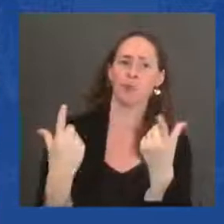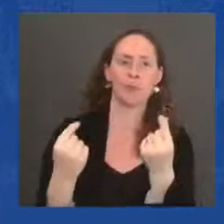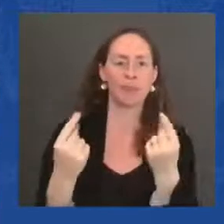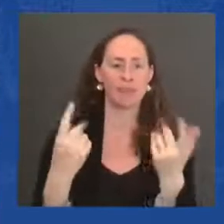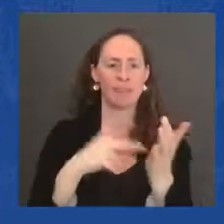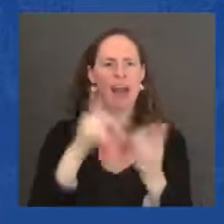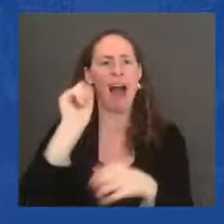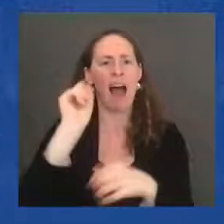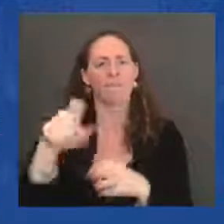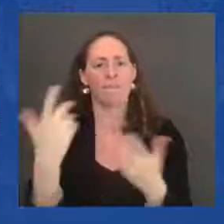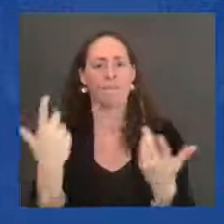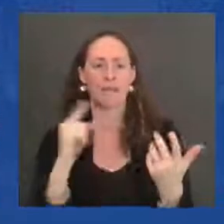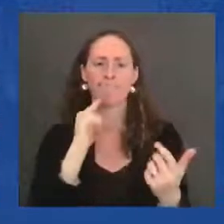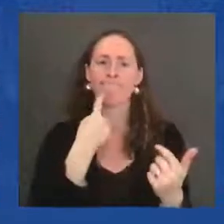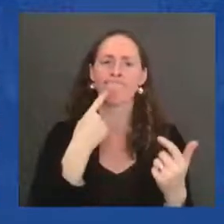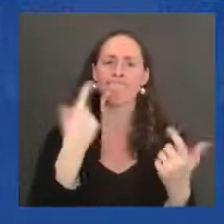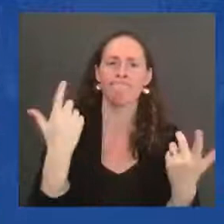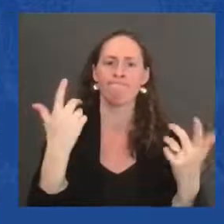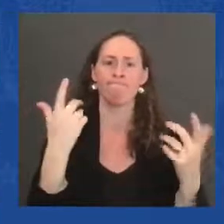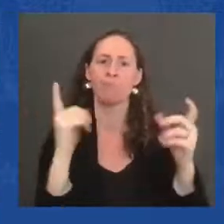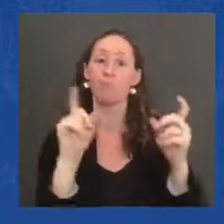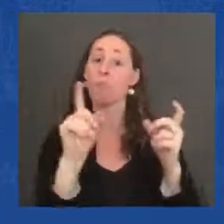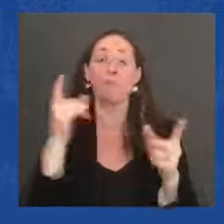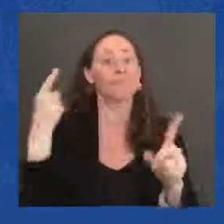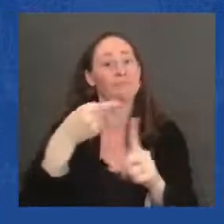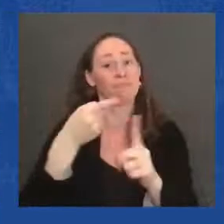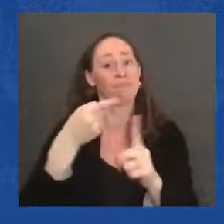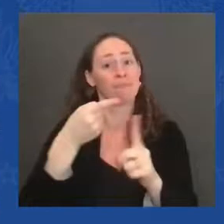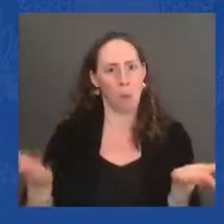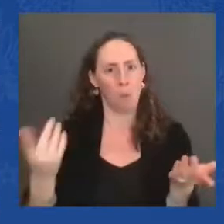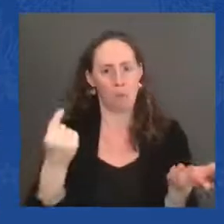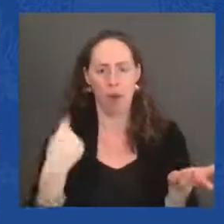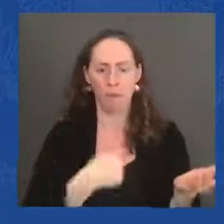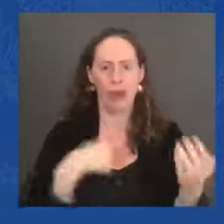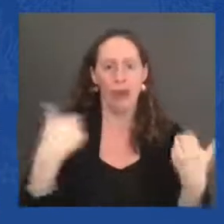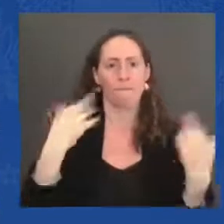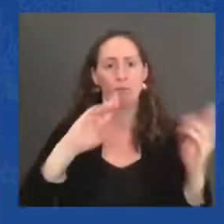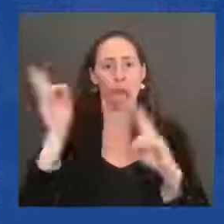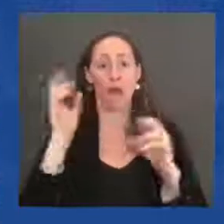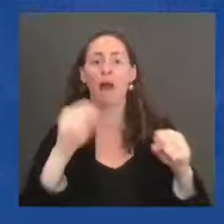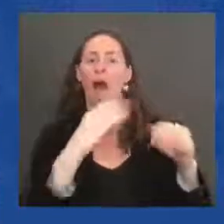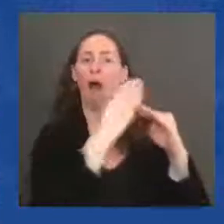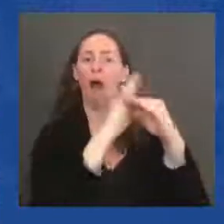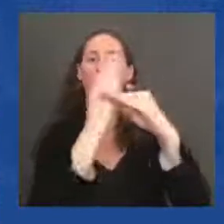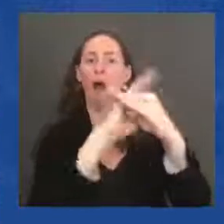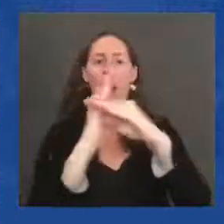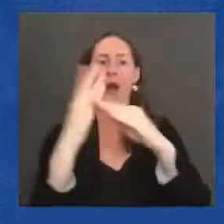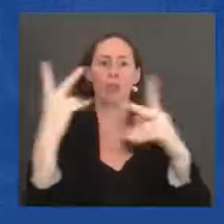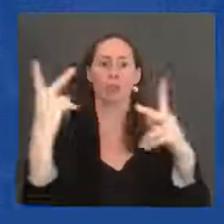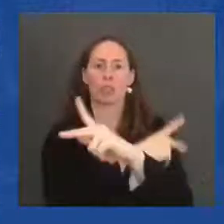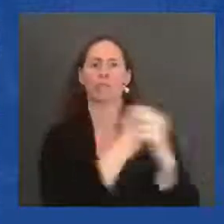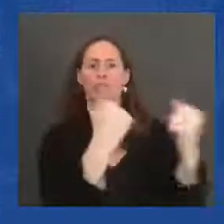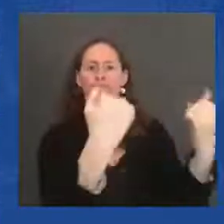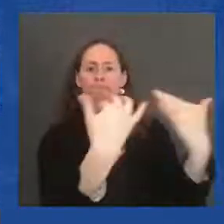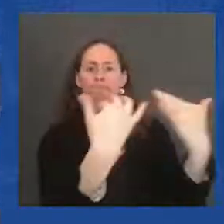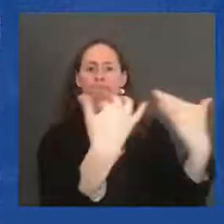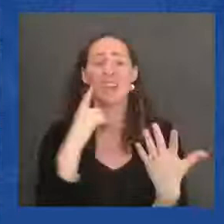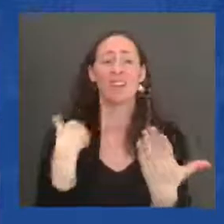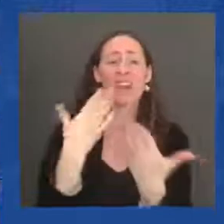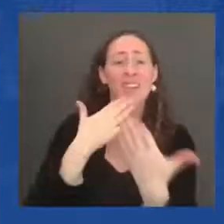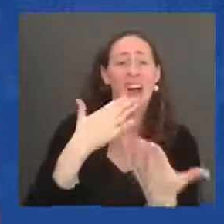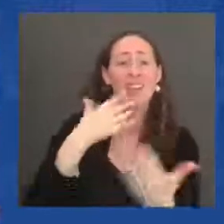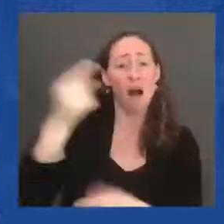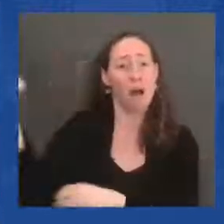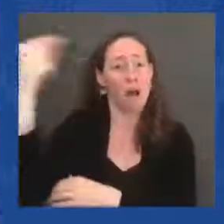you're here and that you have made that measure one of your own. I'd like to pass on to Governor Little now. I know he'd like to introduce you or to welcome you to